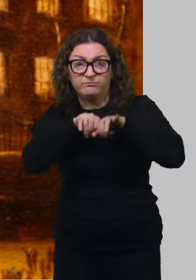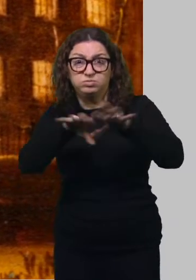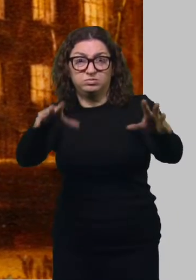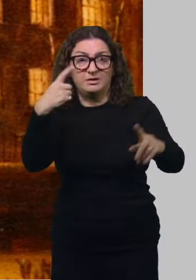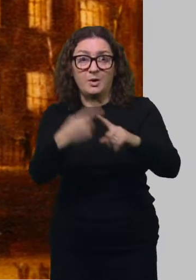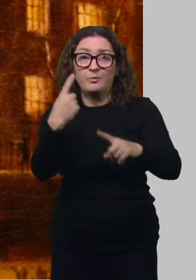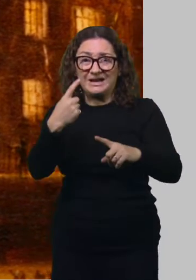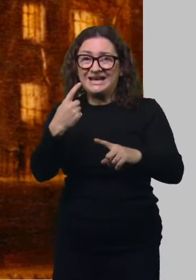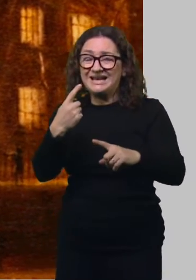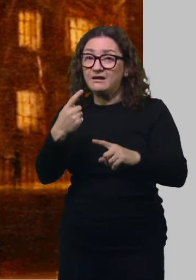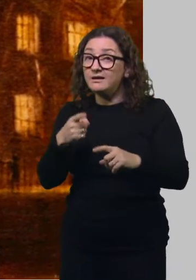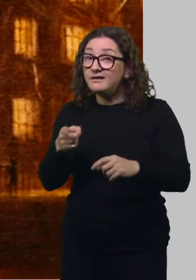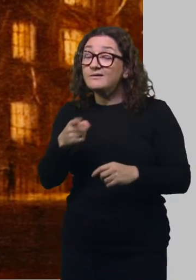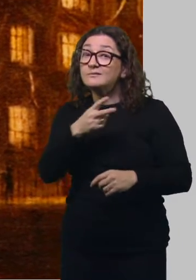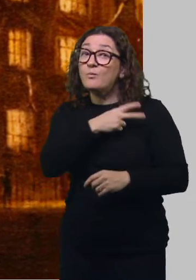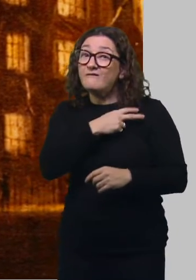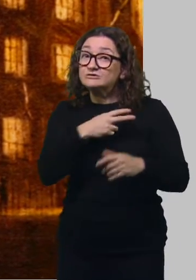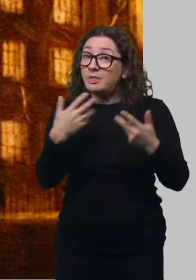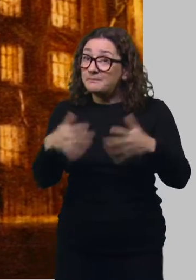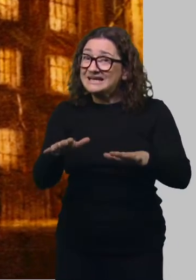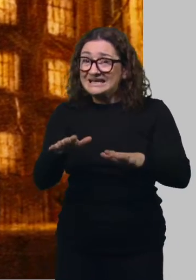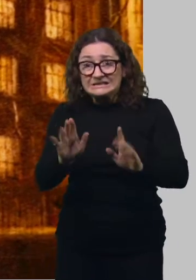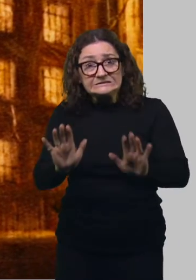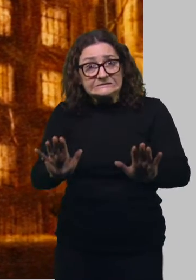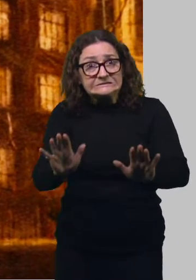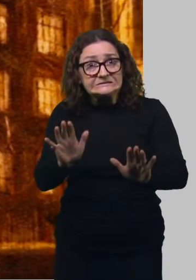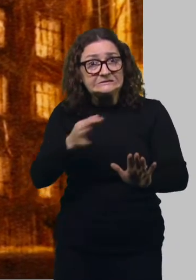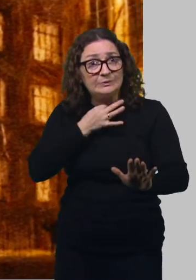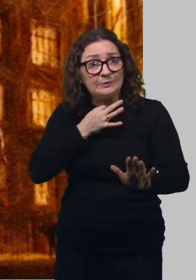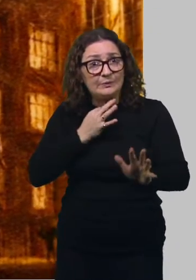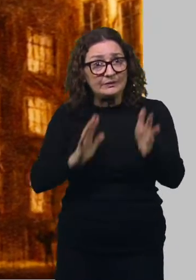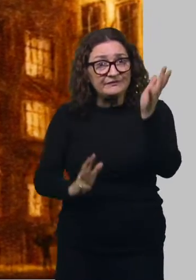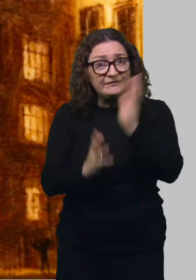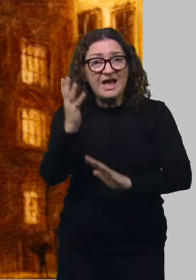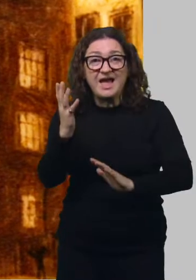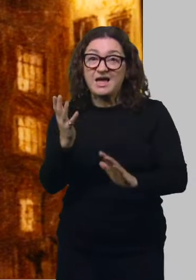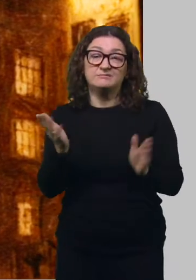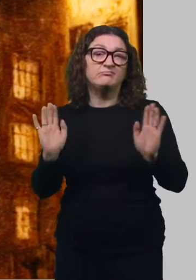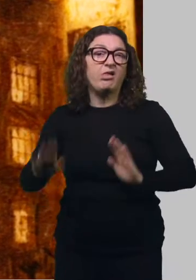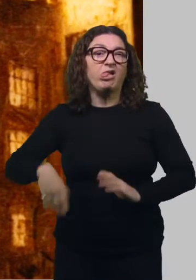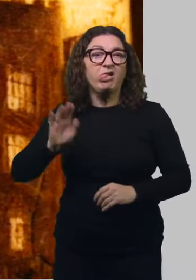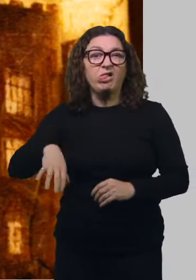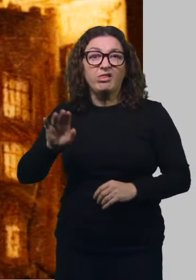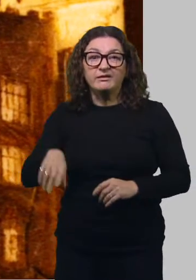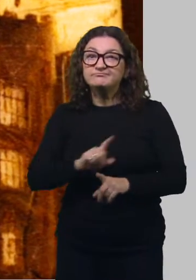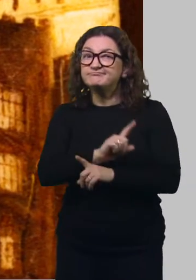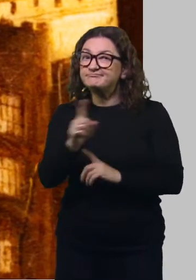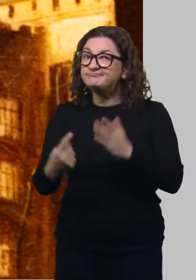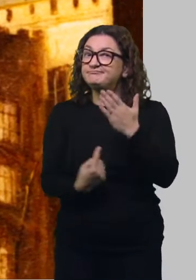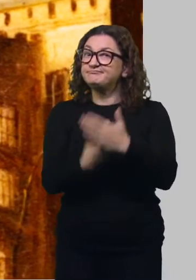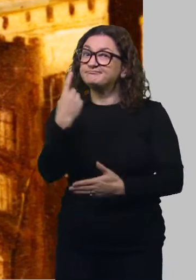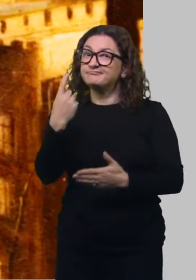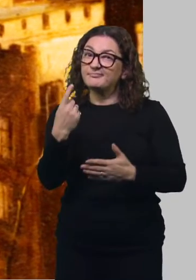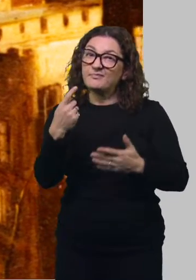Parliament, but nothing had been done. It was an accident waiting to happen. By 6:30 p.m, on the 16th of October